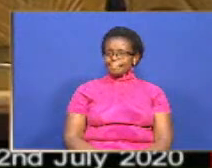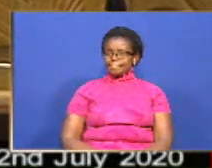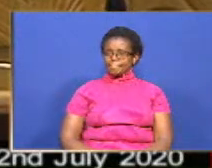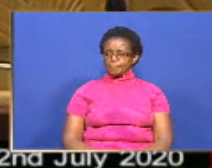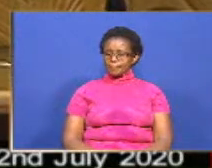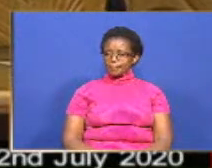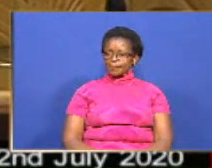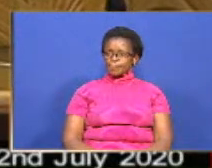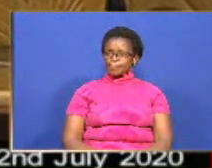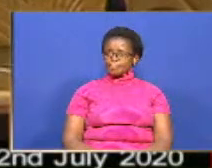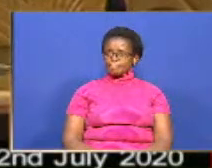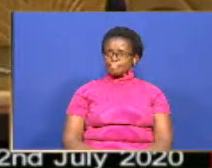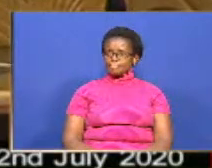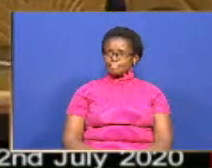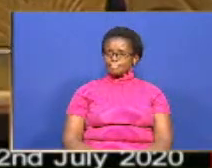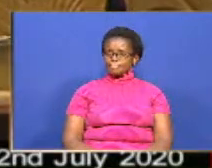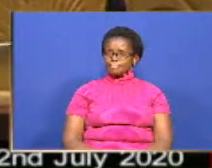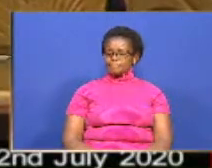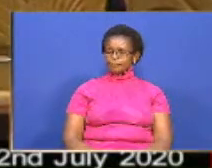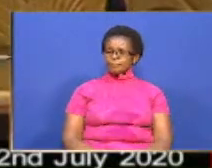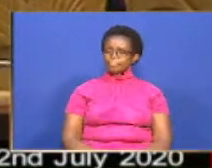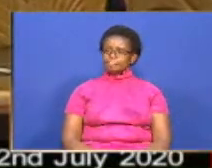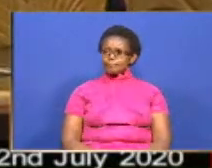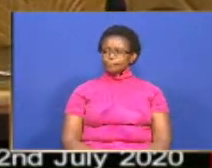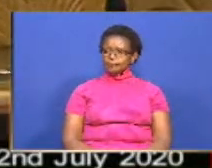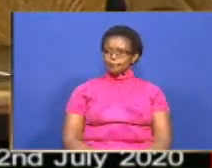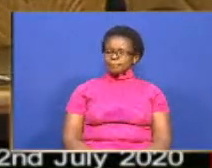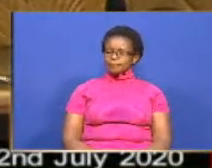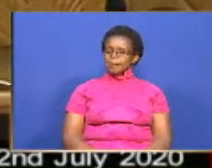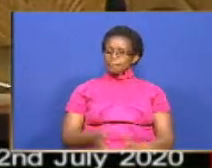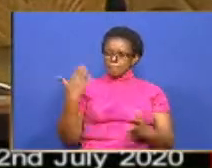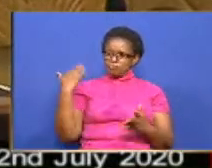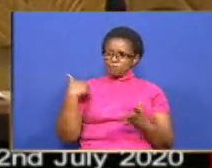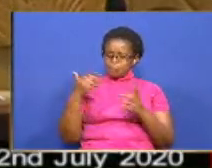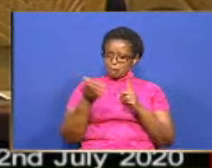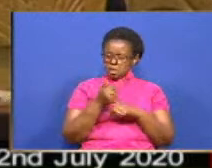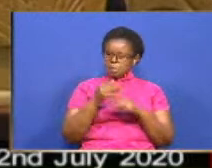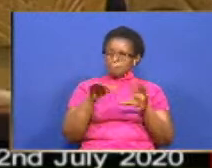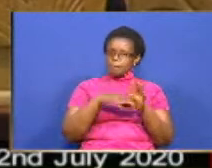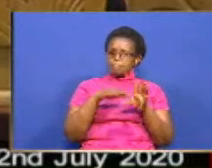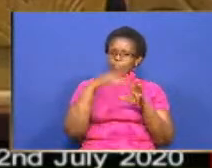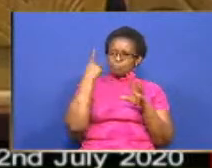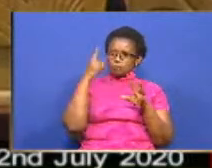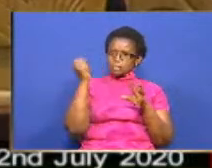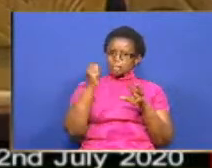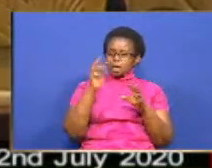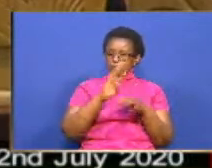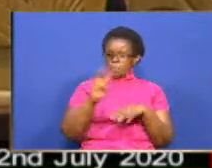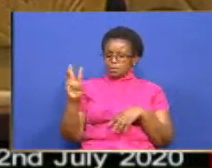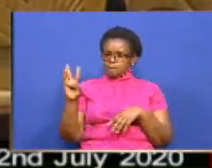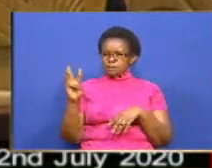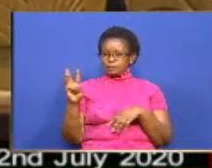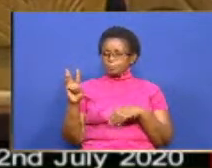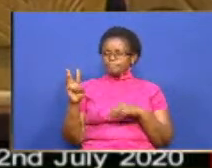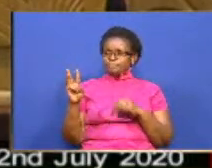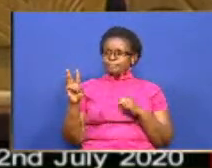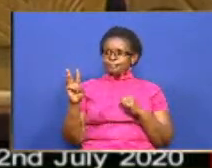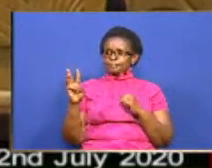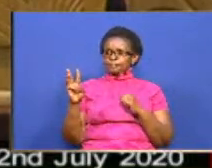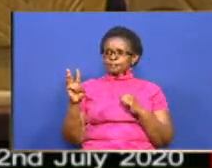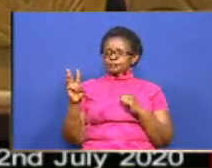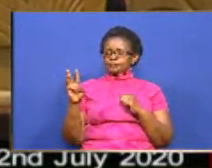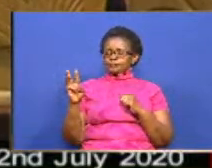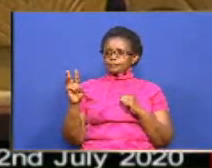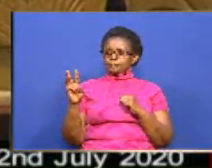I had received an indication that the member for Tigania West, before we go to the next order, intended to make